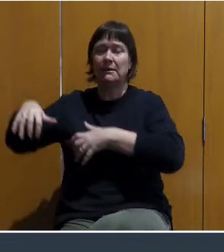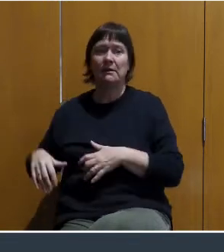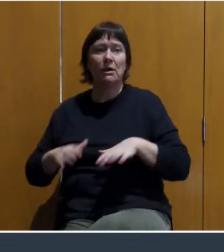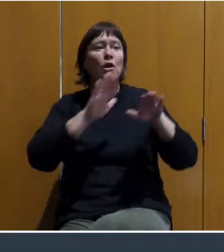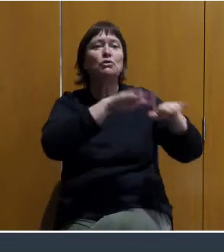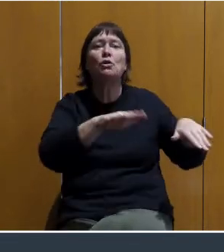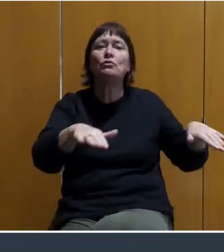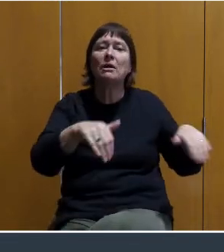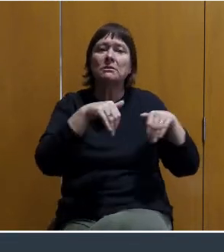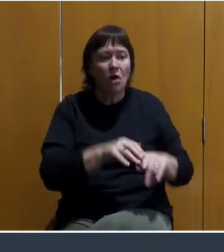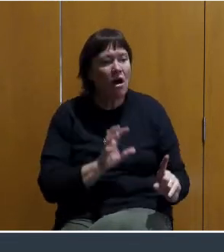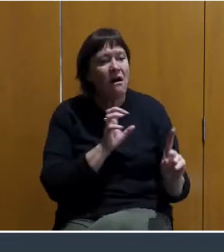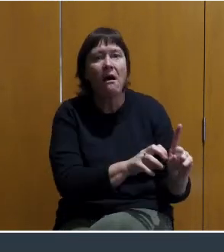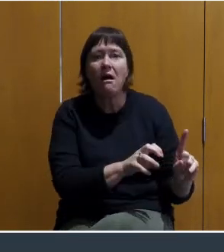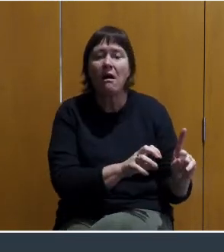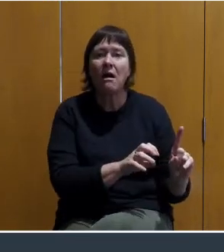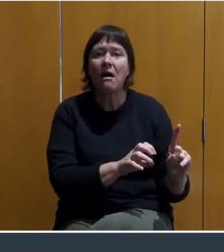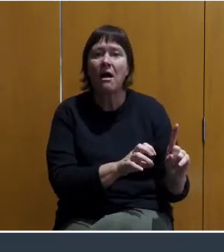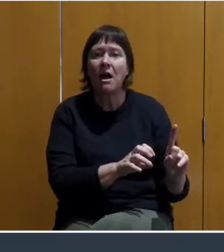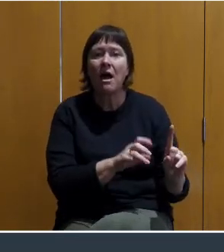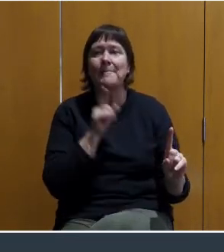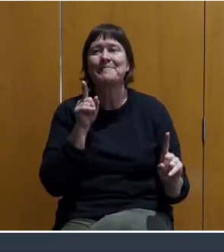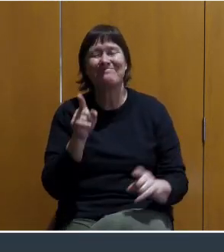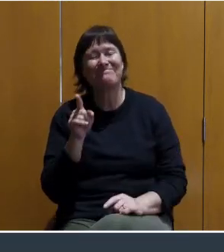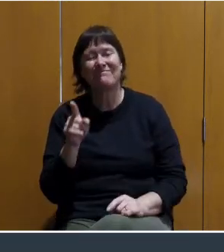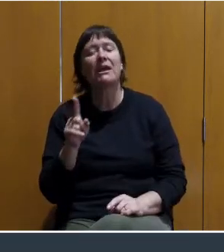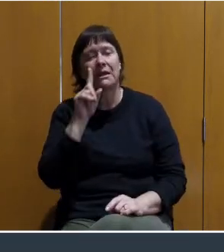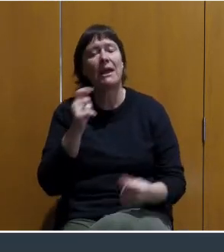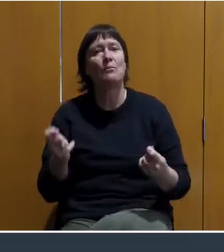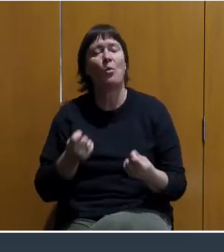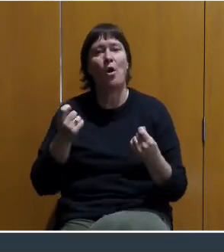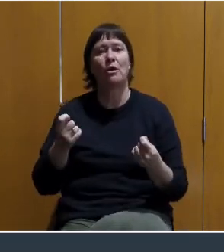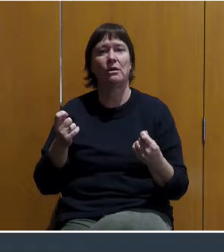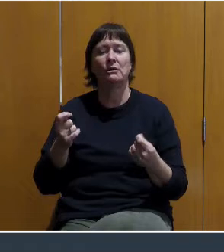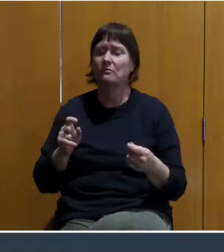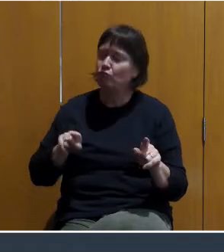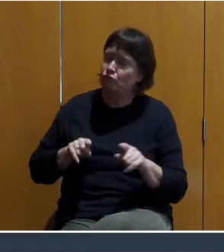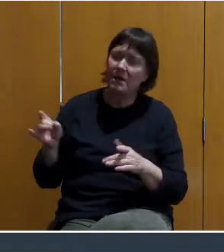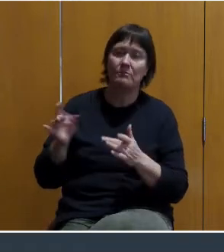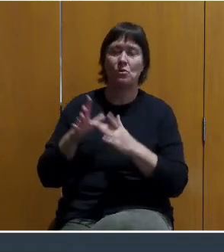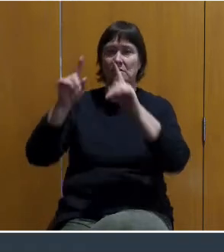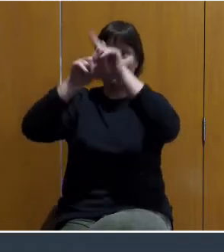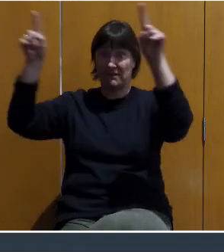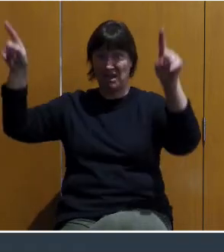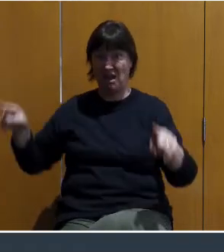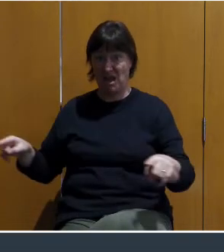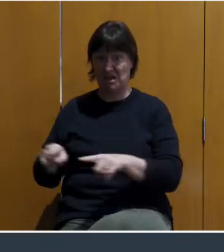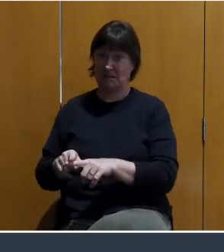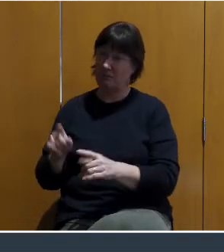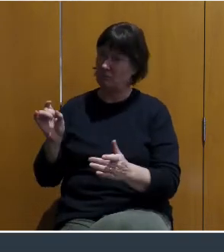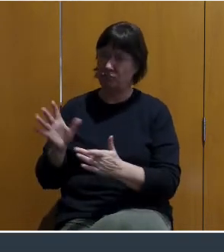bitten, and it can work. Signage is imperative. Thank you very much. Deputy Mayor